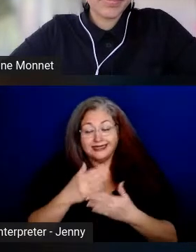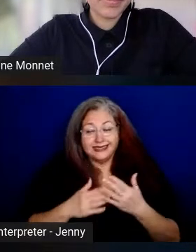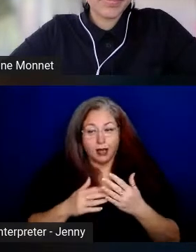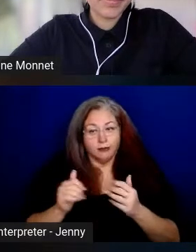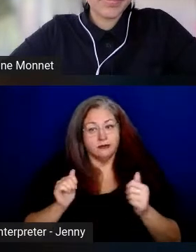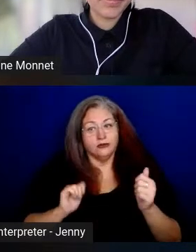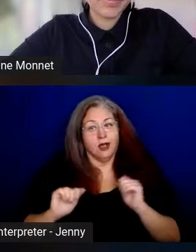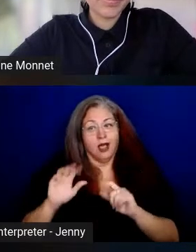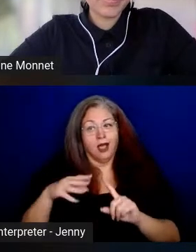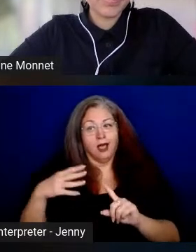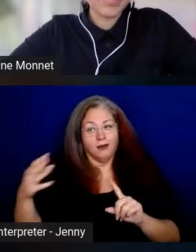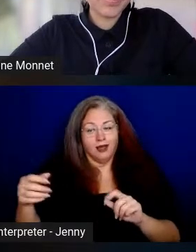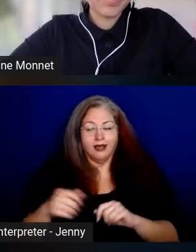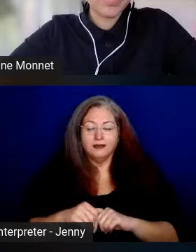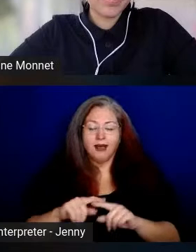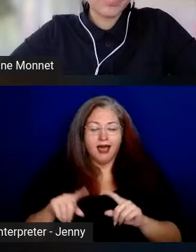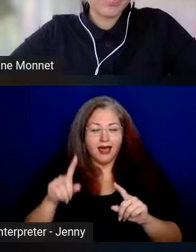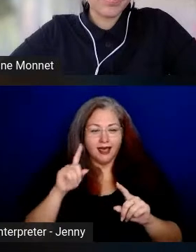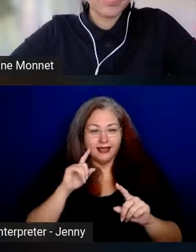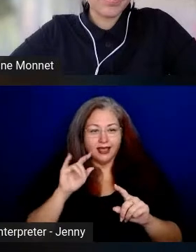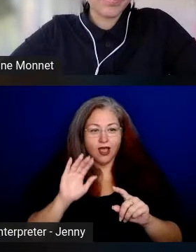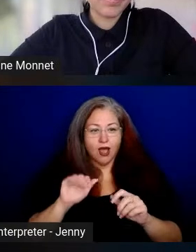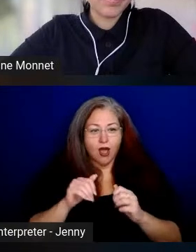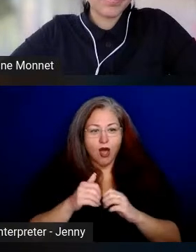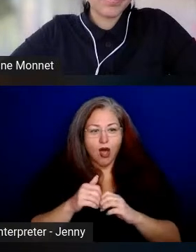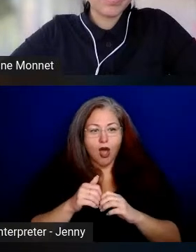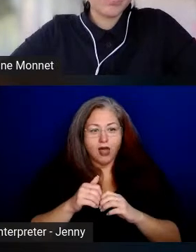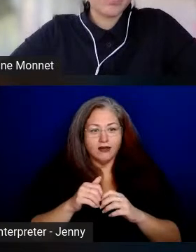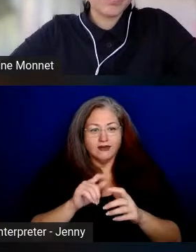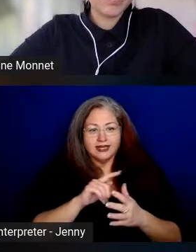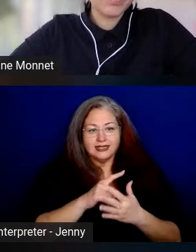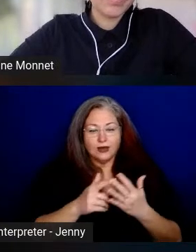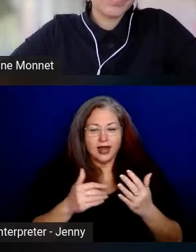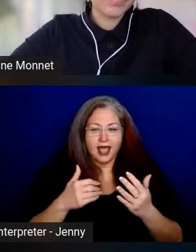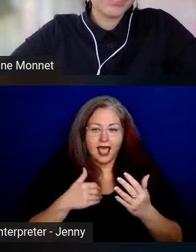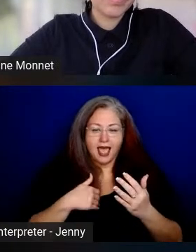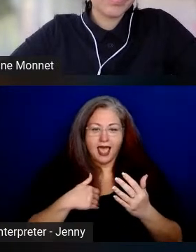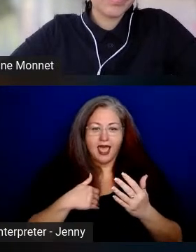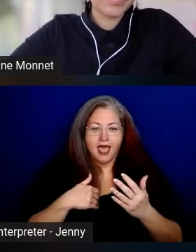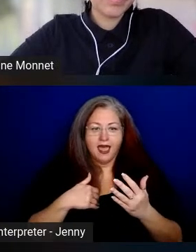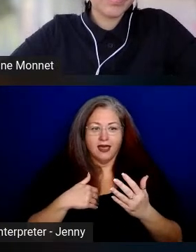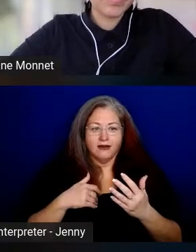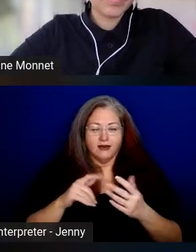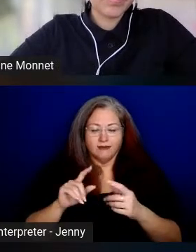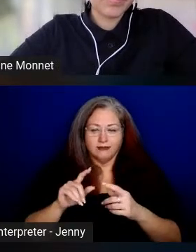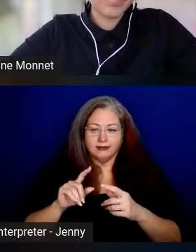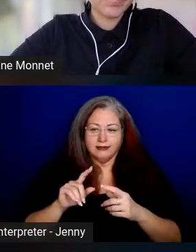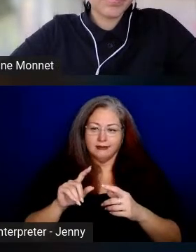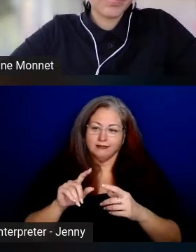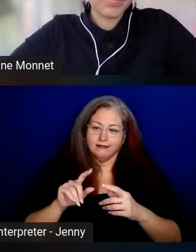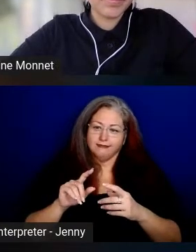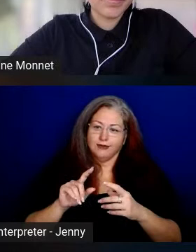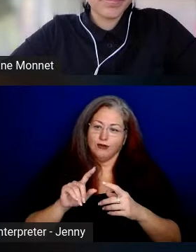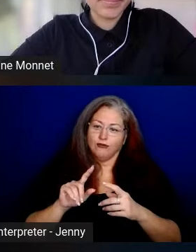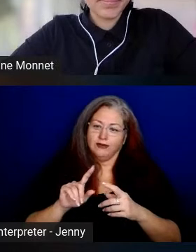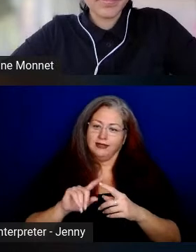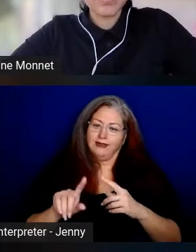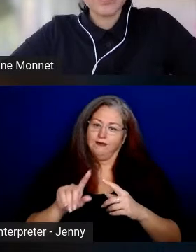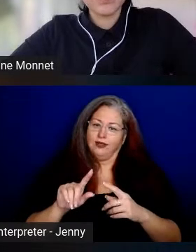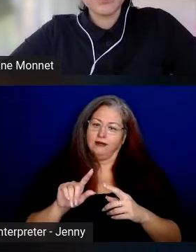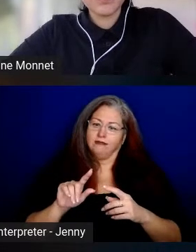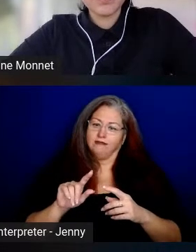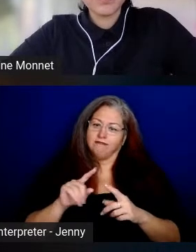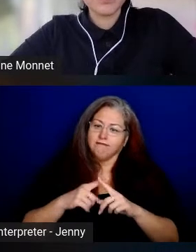And I think all the sequences have a bit of each thing. And I think as well,